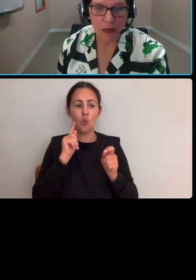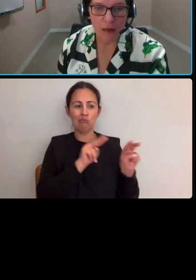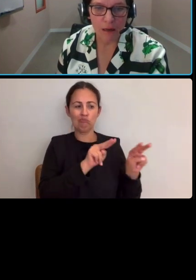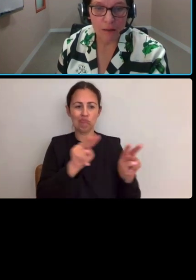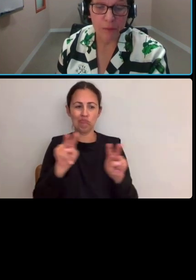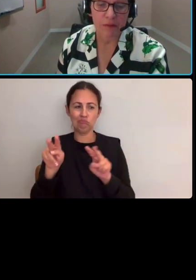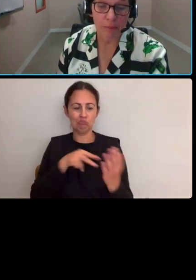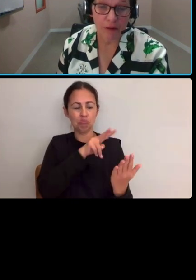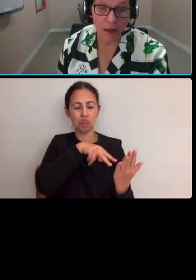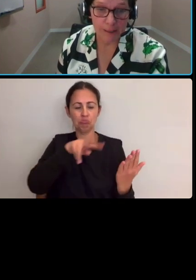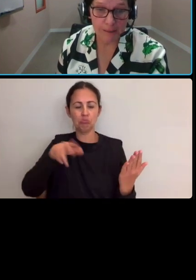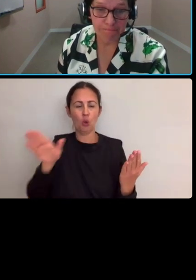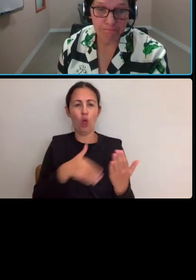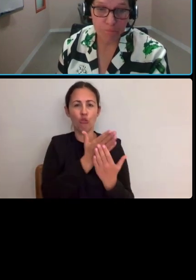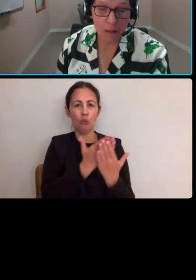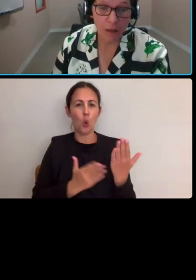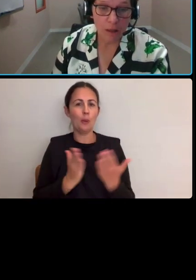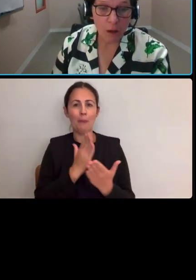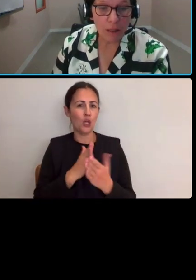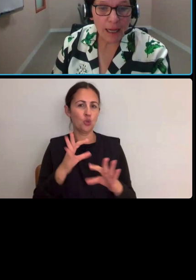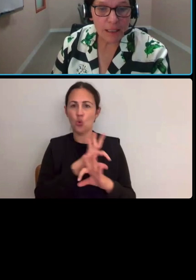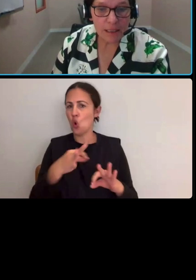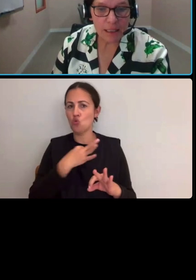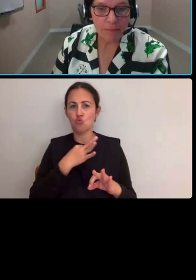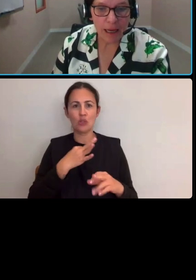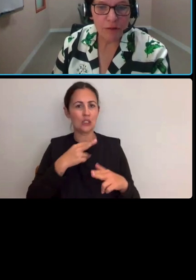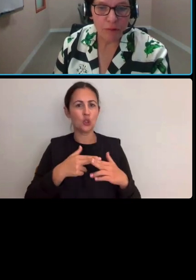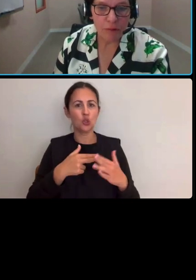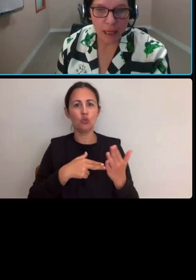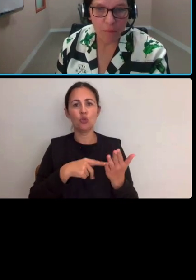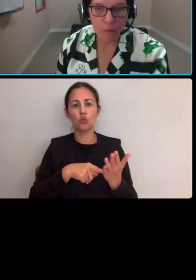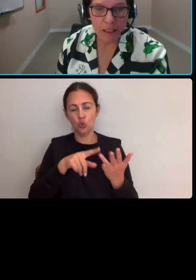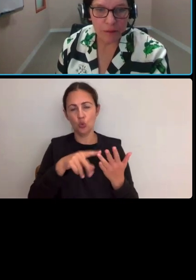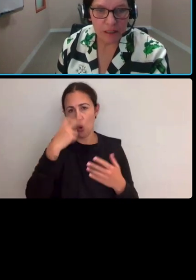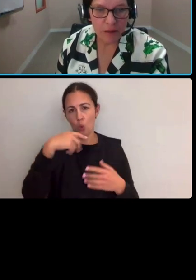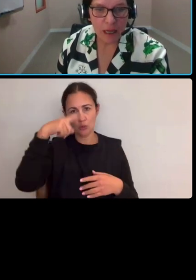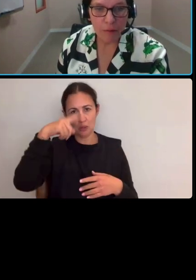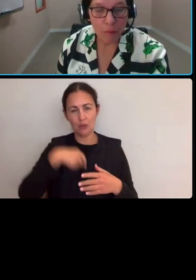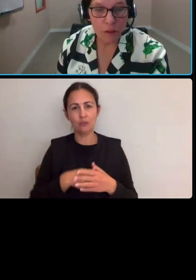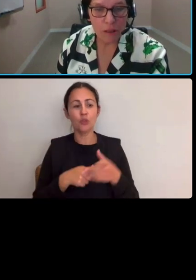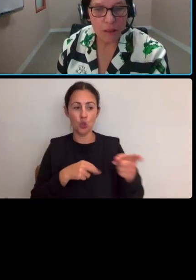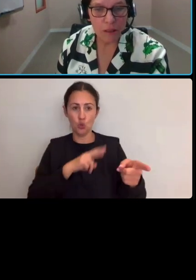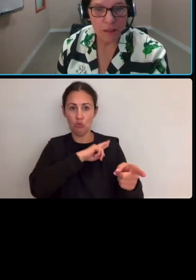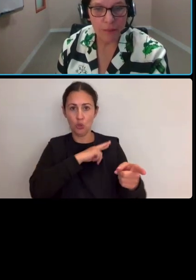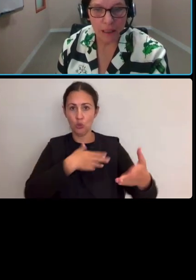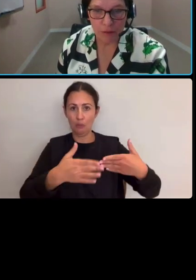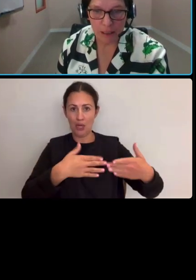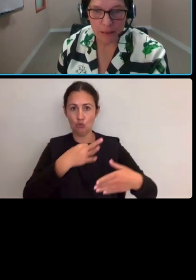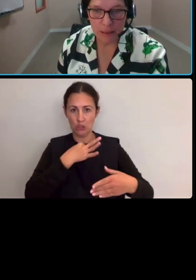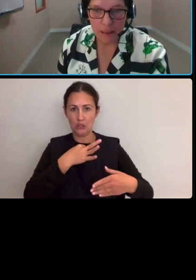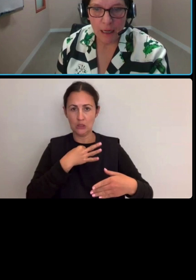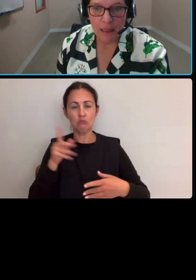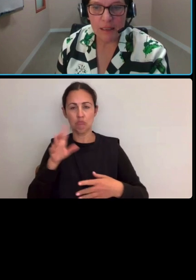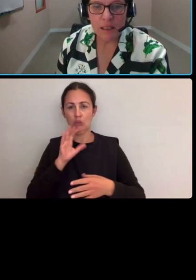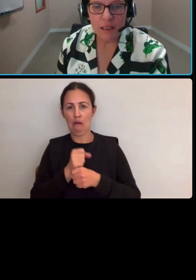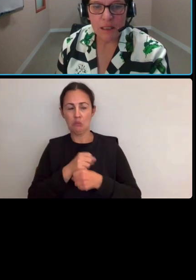associated with specific providers. The obligations seek to manage risk and will be specific and proportionate to the risks being